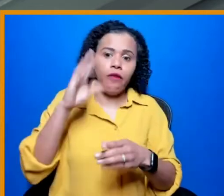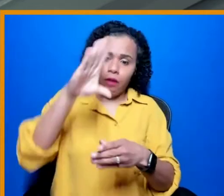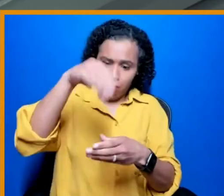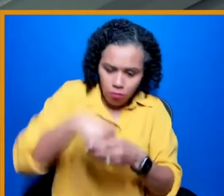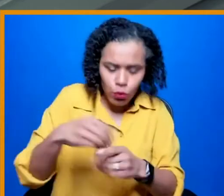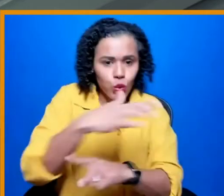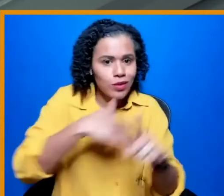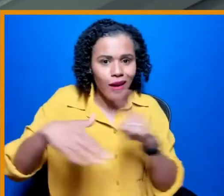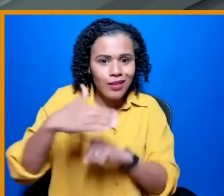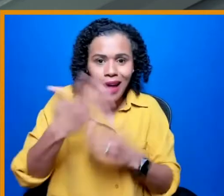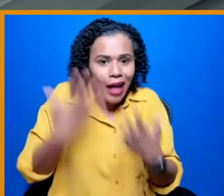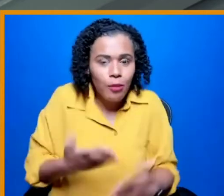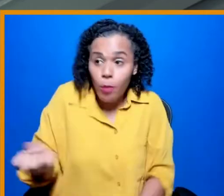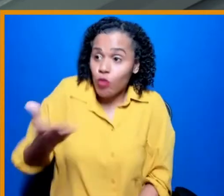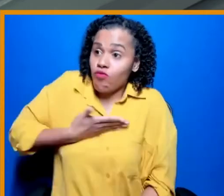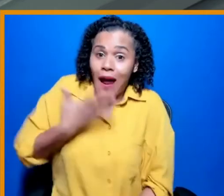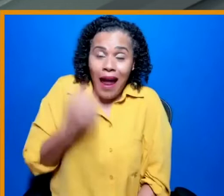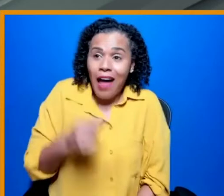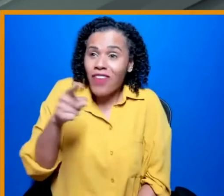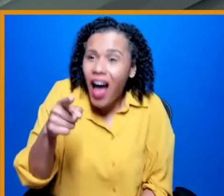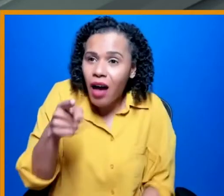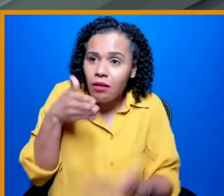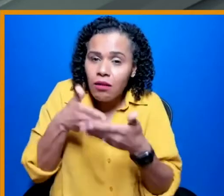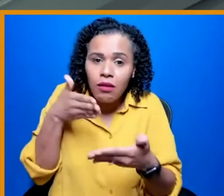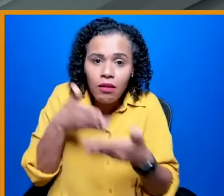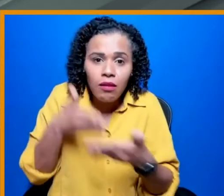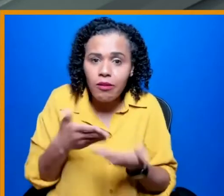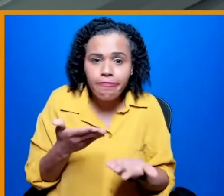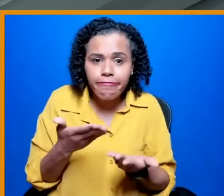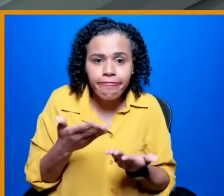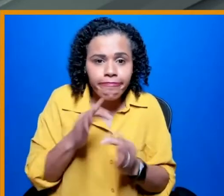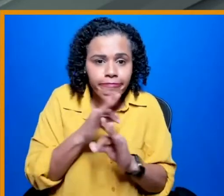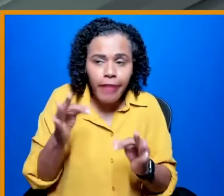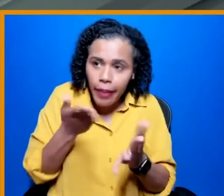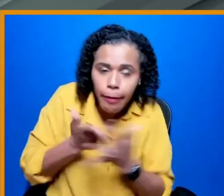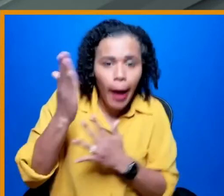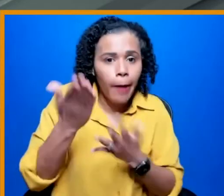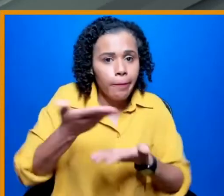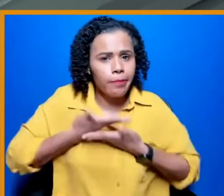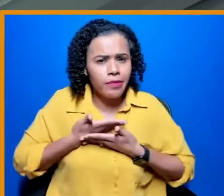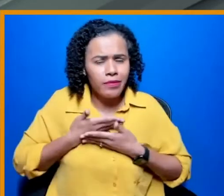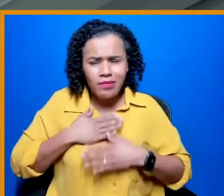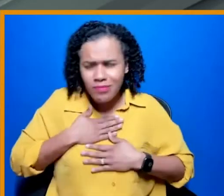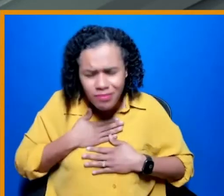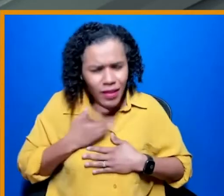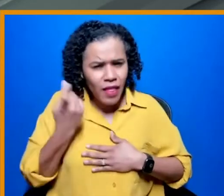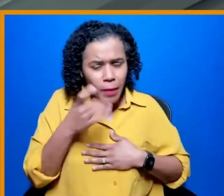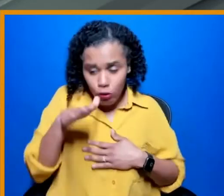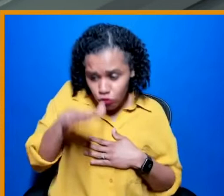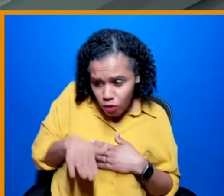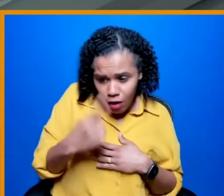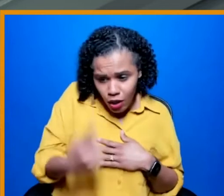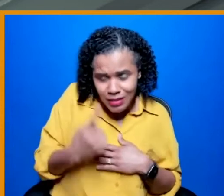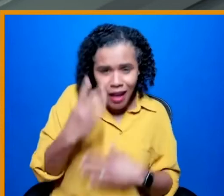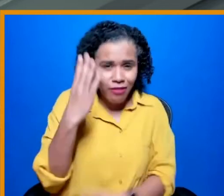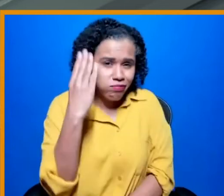not fully realised. Isn't it ridiculous that a child who is hearing impaired would have to have a